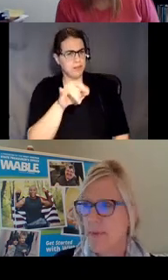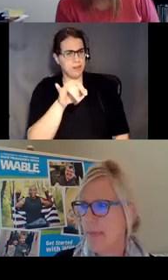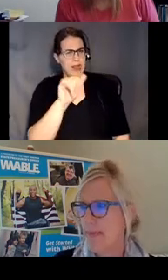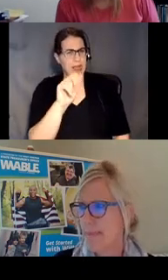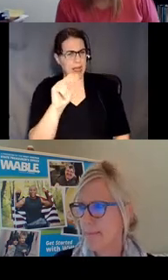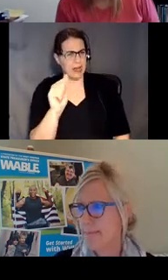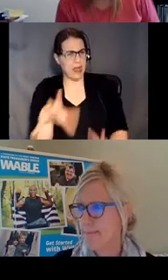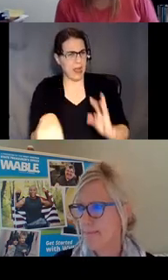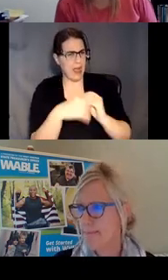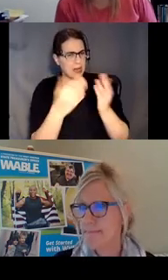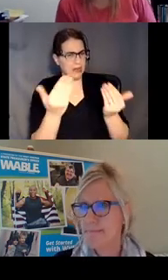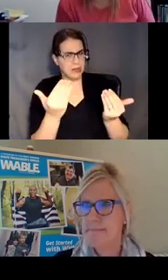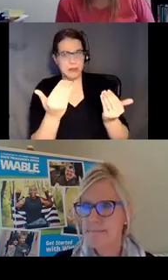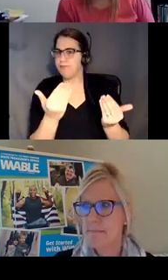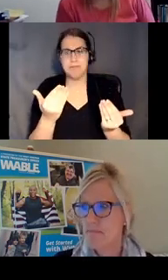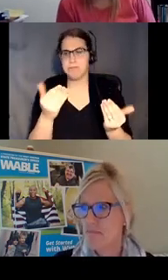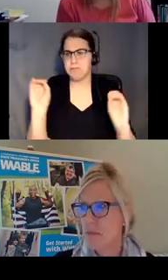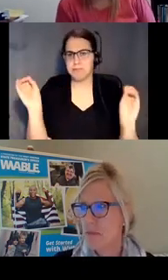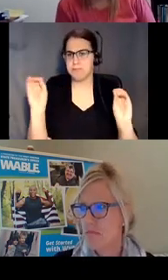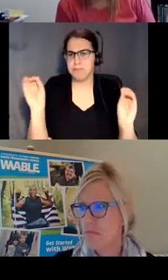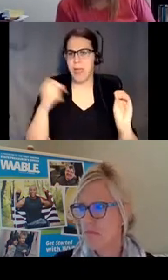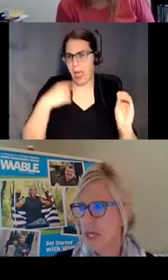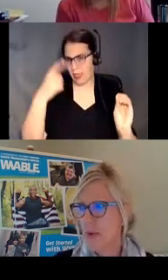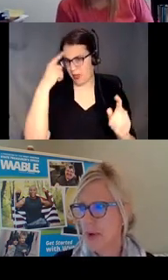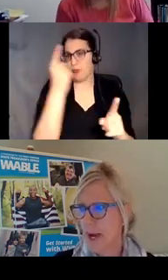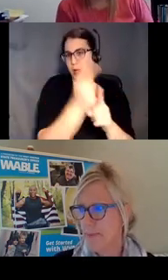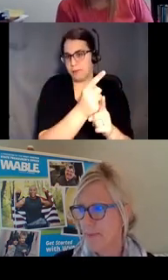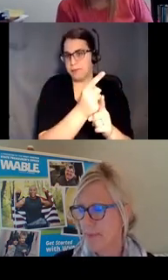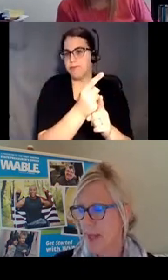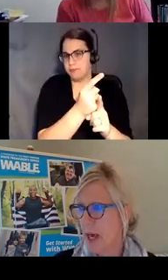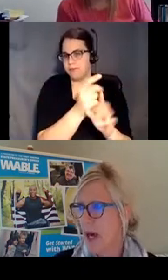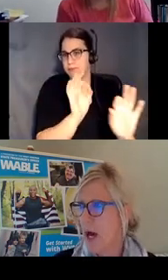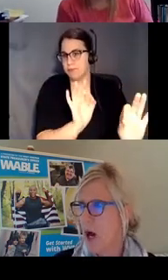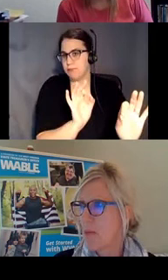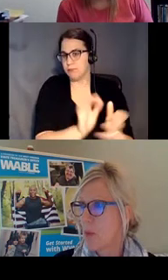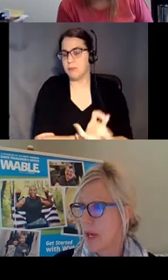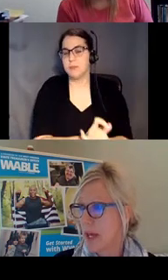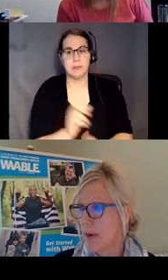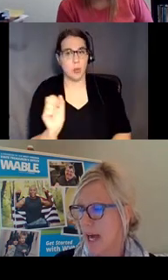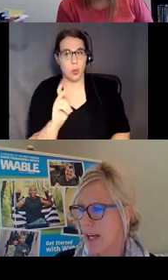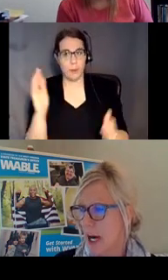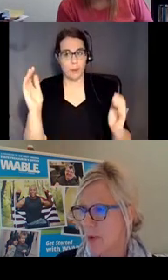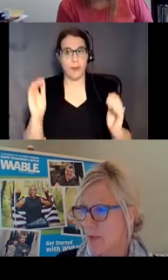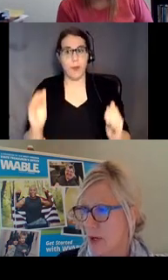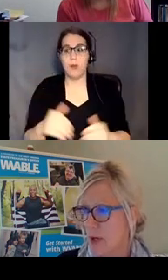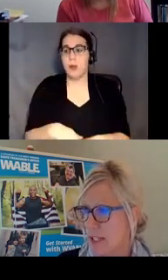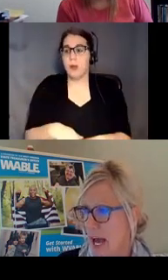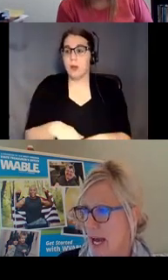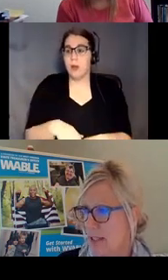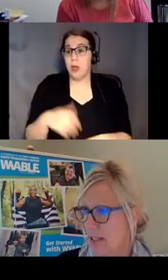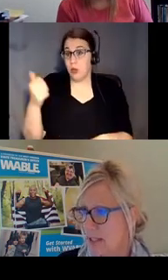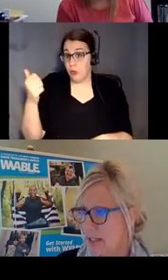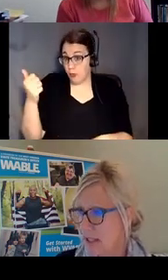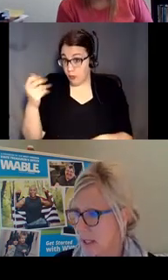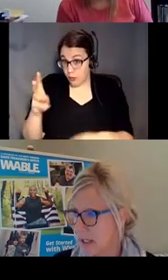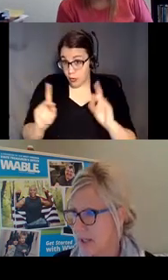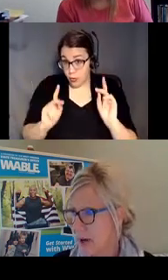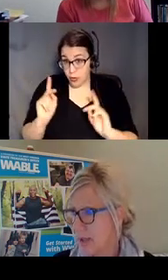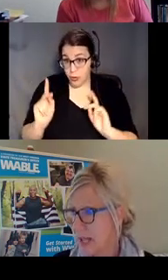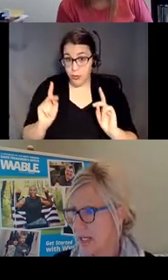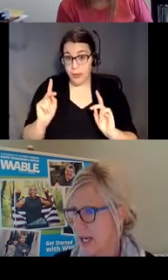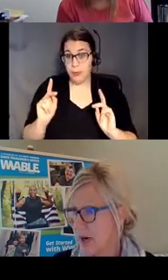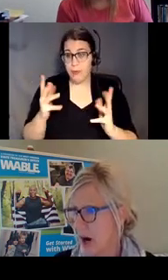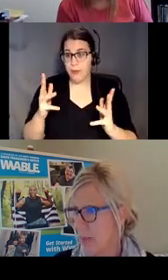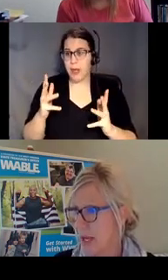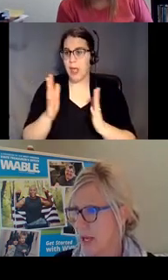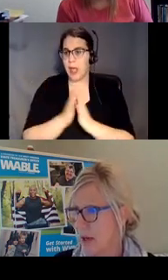Anna? No, I think you're right on there. Okay. We've had a couple folks ask, let's see, I